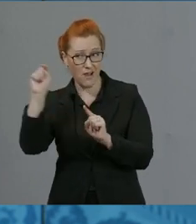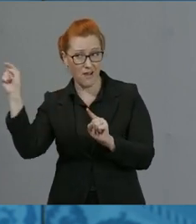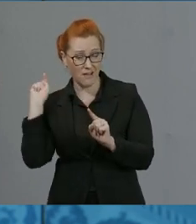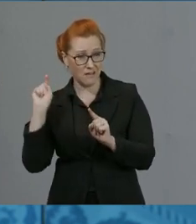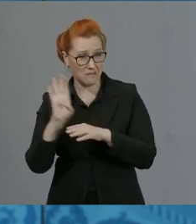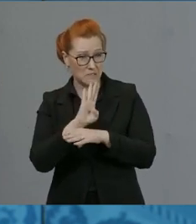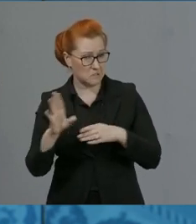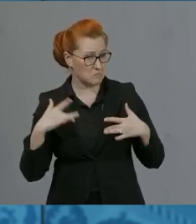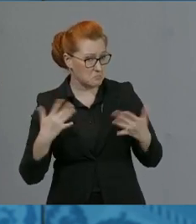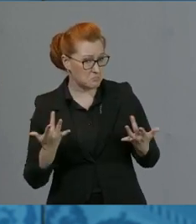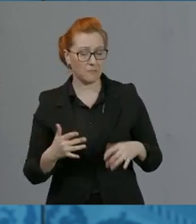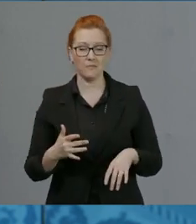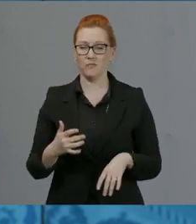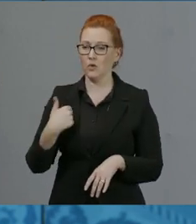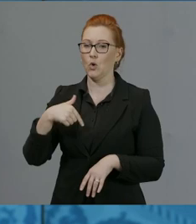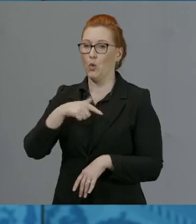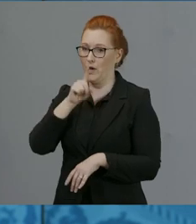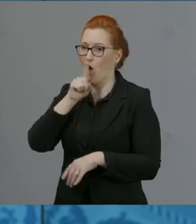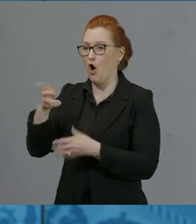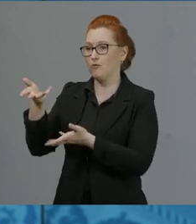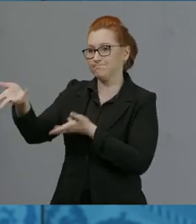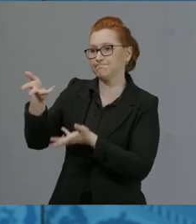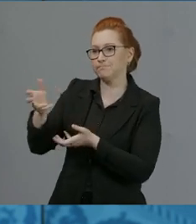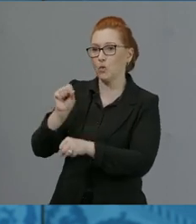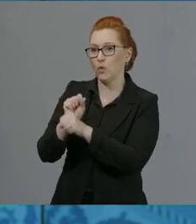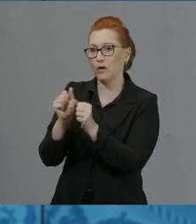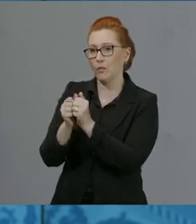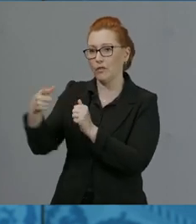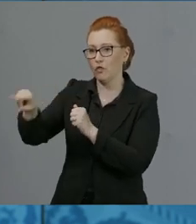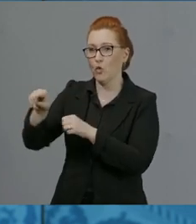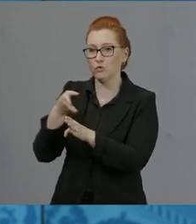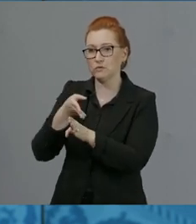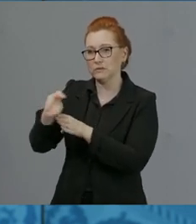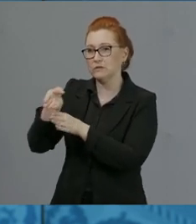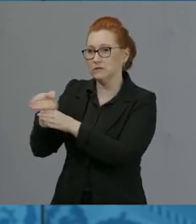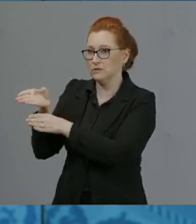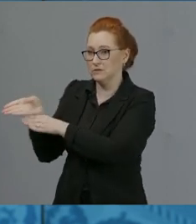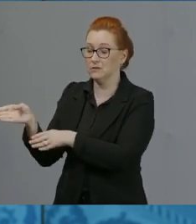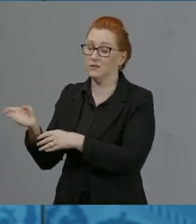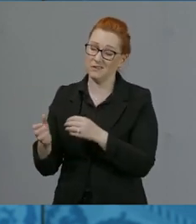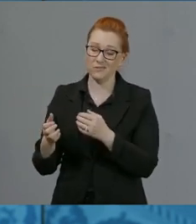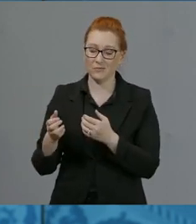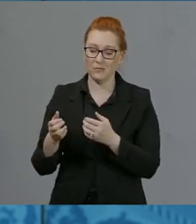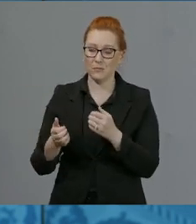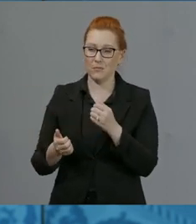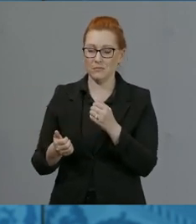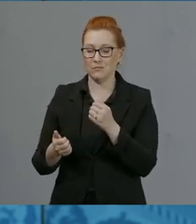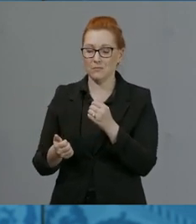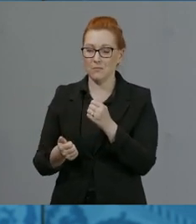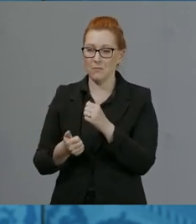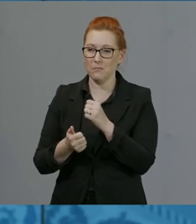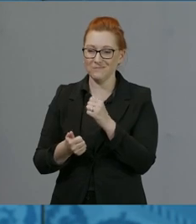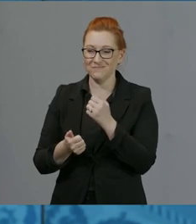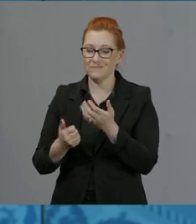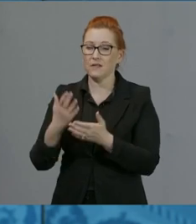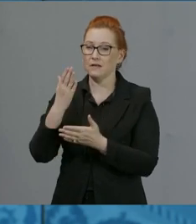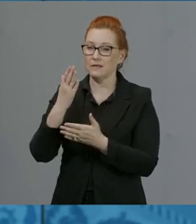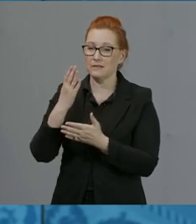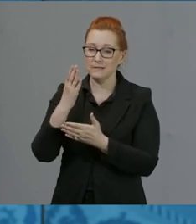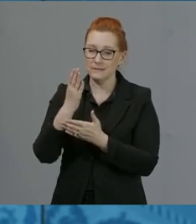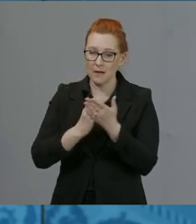businesses? We're working with the industries on this. Most of the questions are around industries that fall into